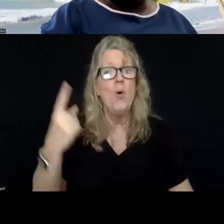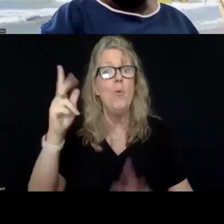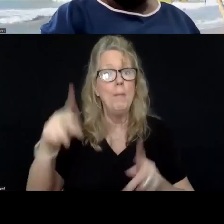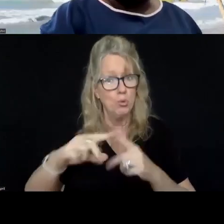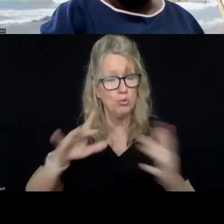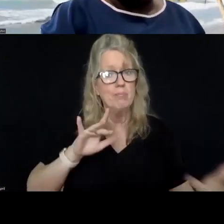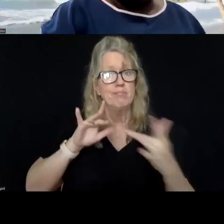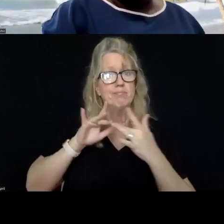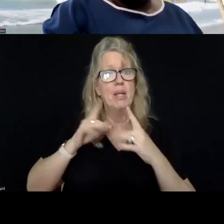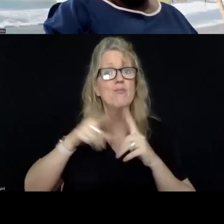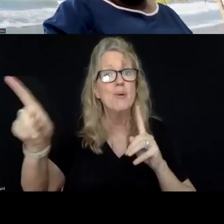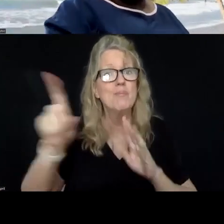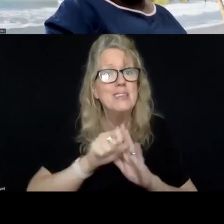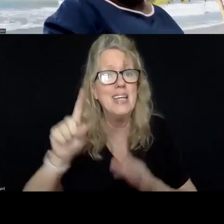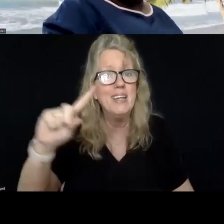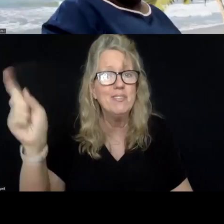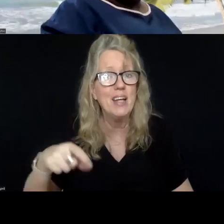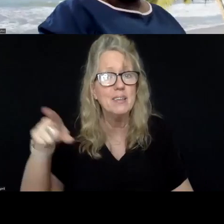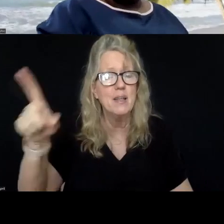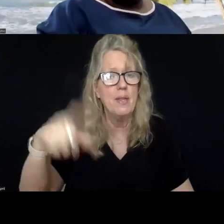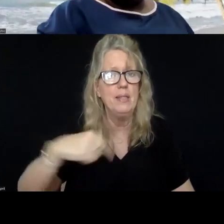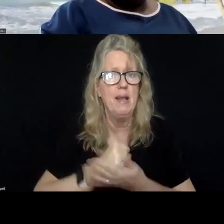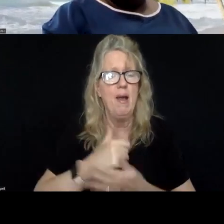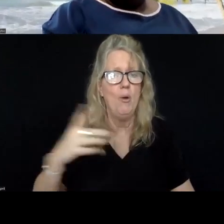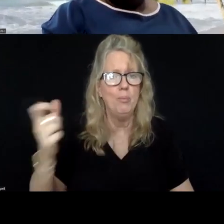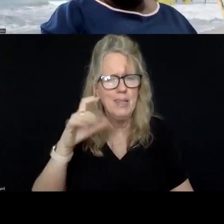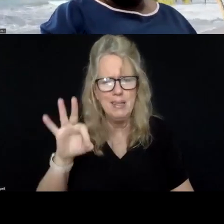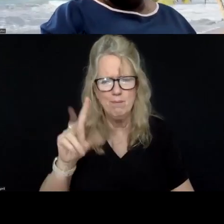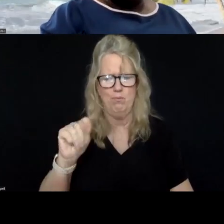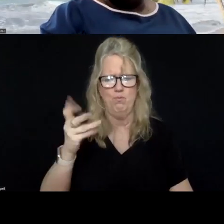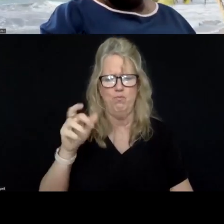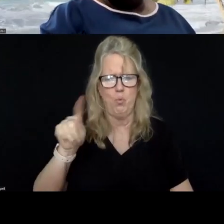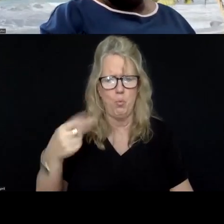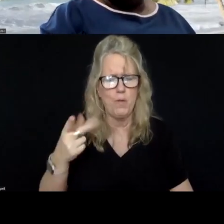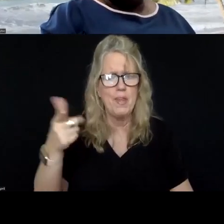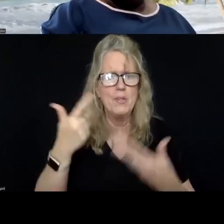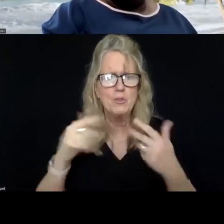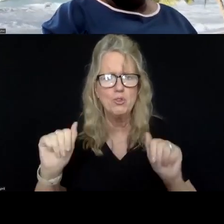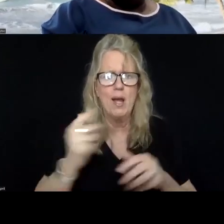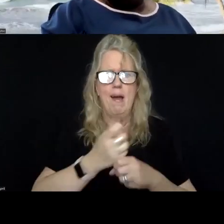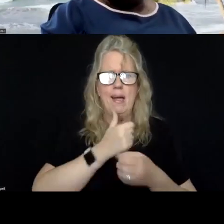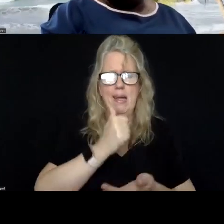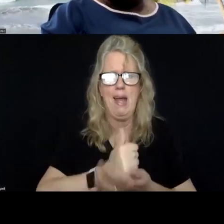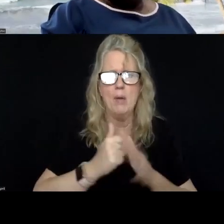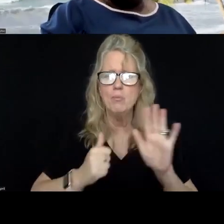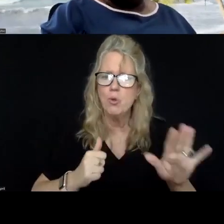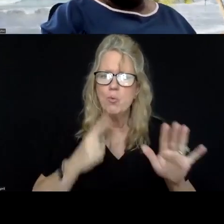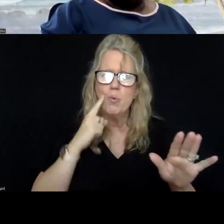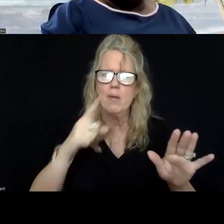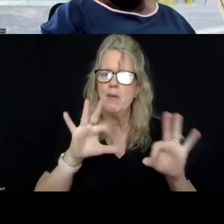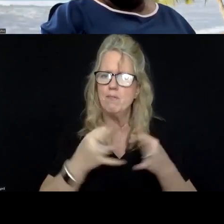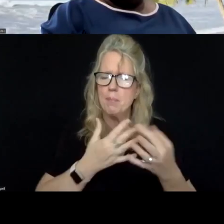us out of the state of Texas who were needing help in Fort Worth, trying to get help for one of their loved ones who